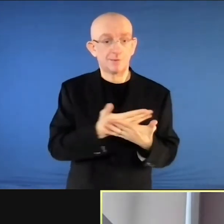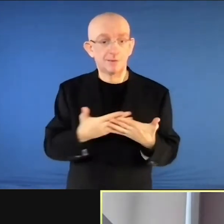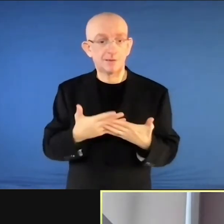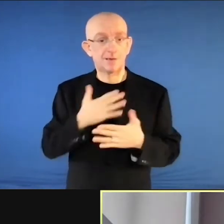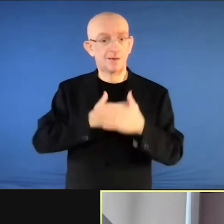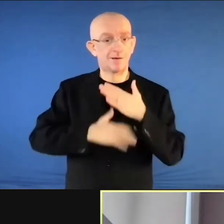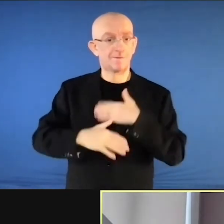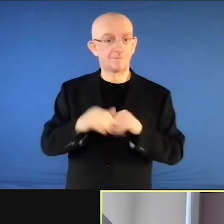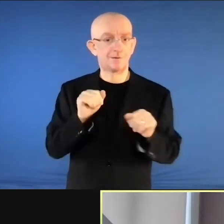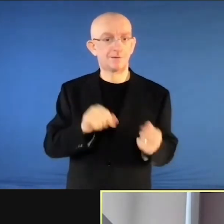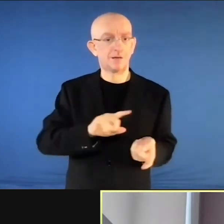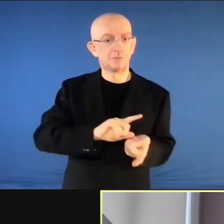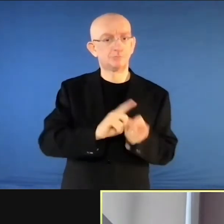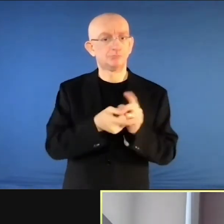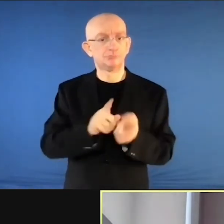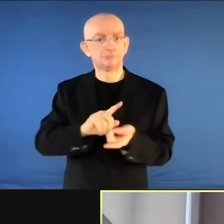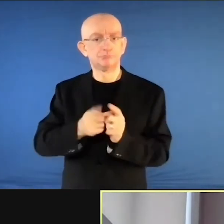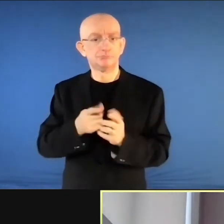membership,